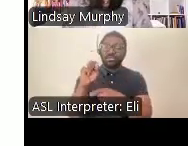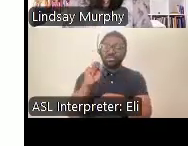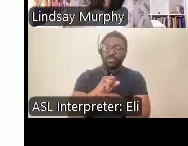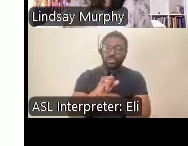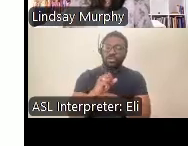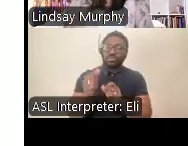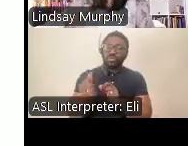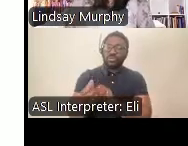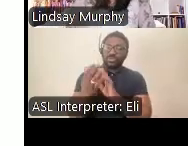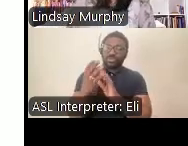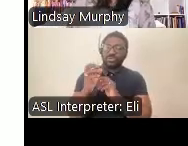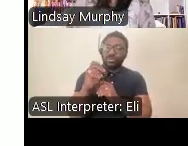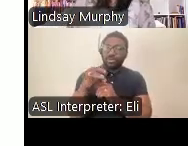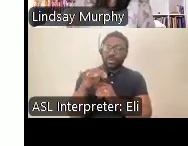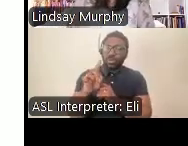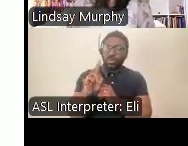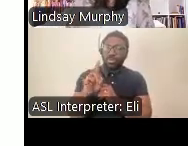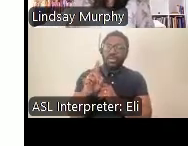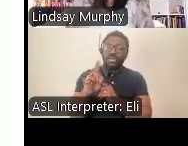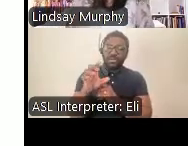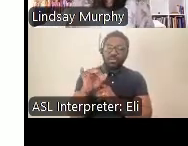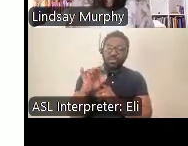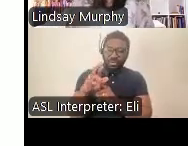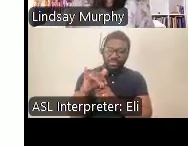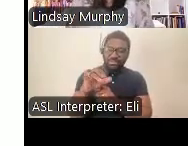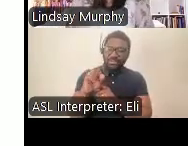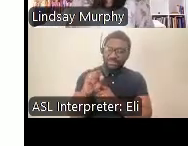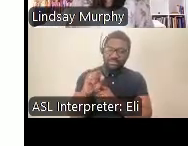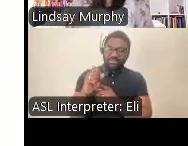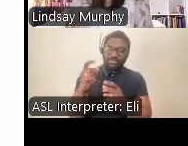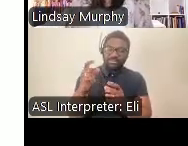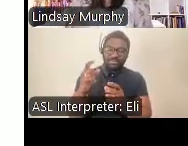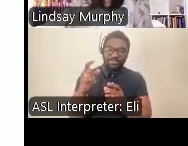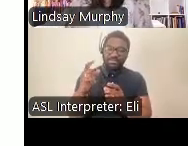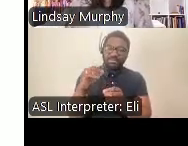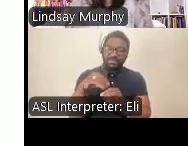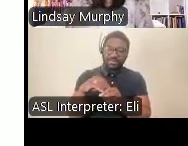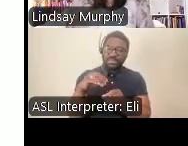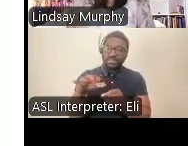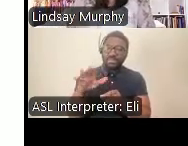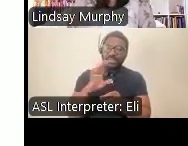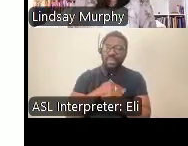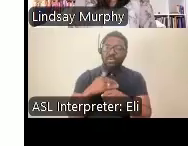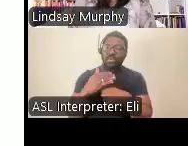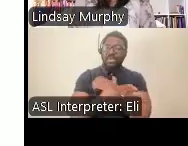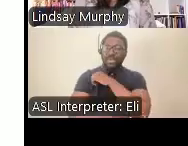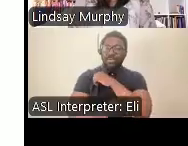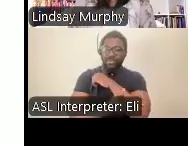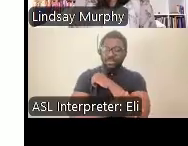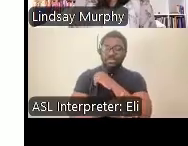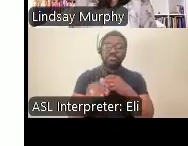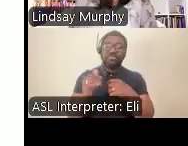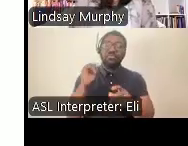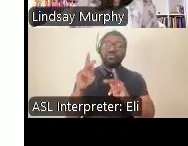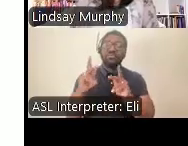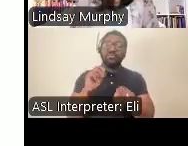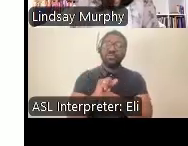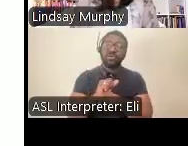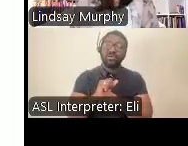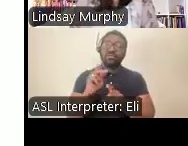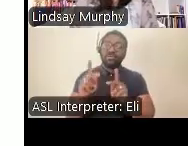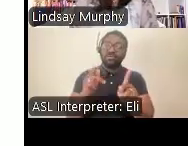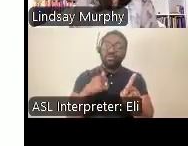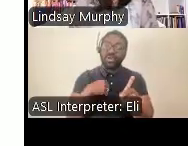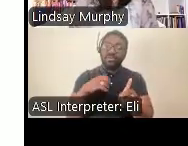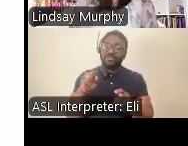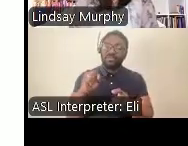crisis in Monroe County by helping to facilitate a pathway to economic independence for those in substance use disorder recovery and or with